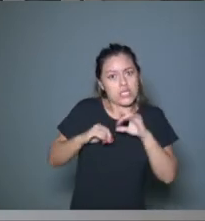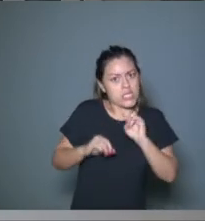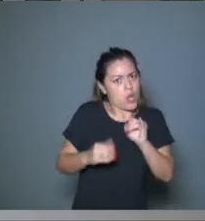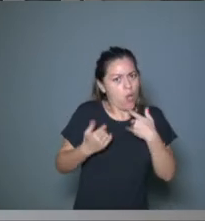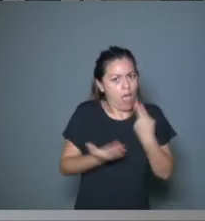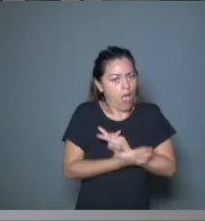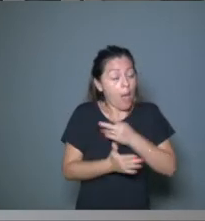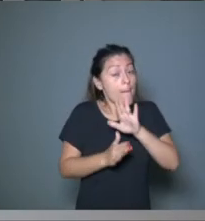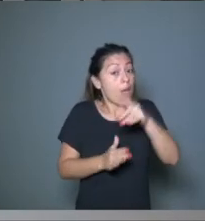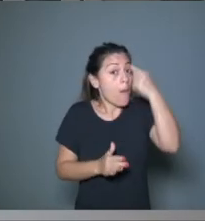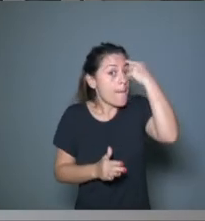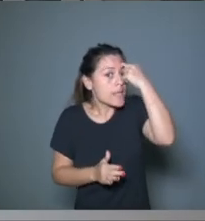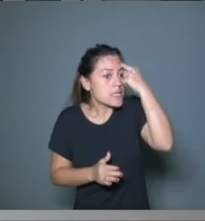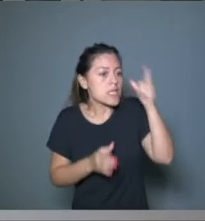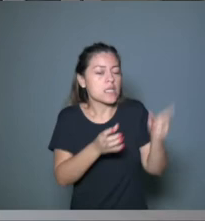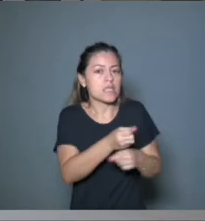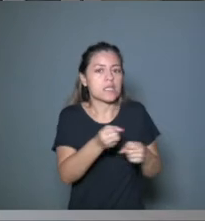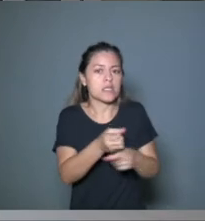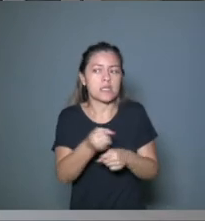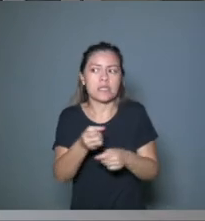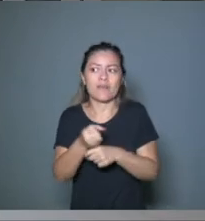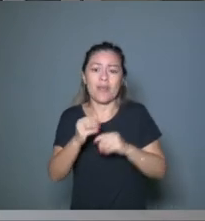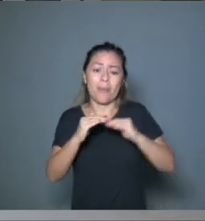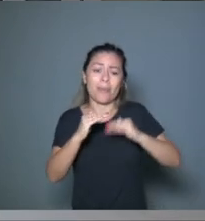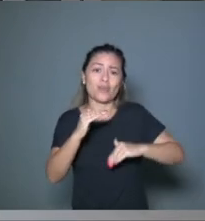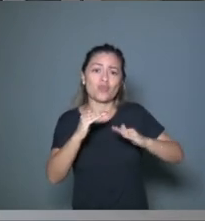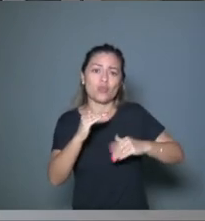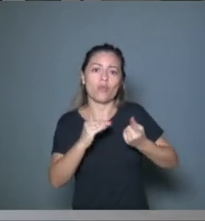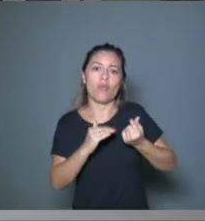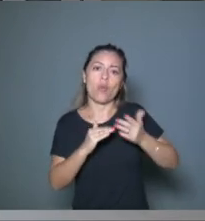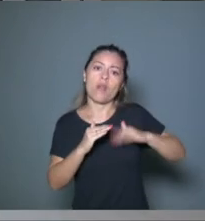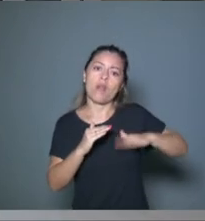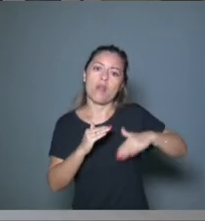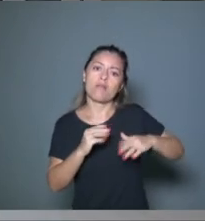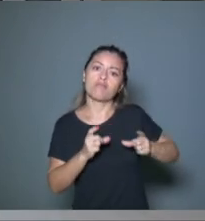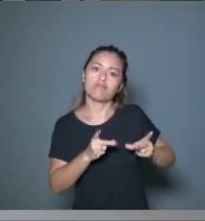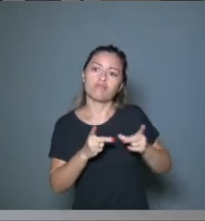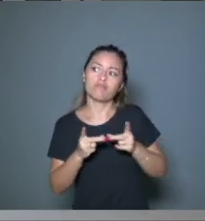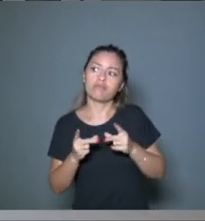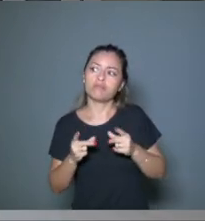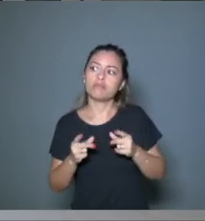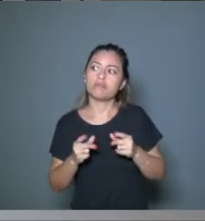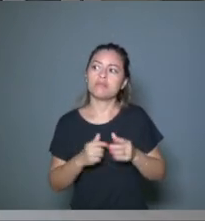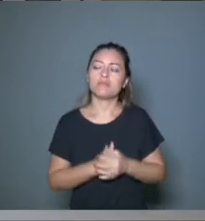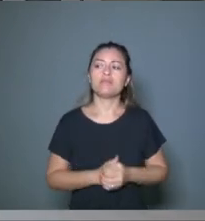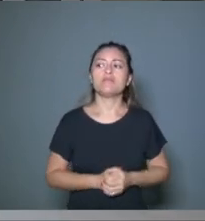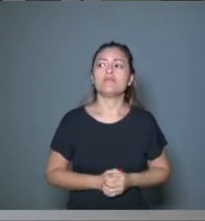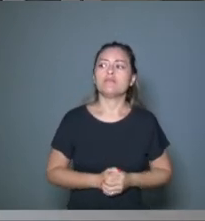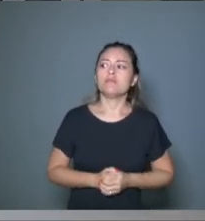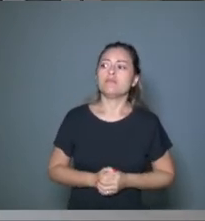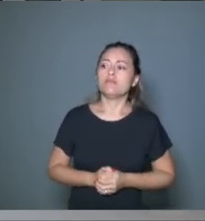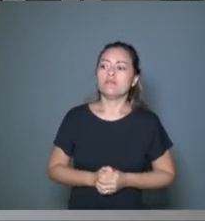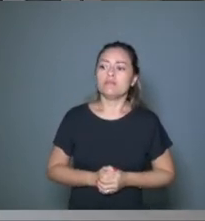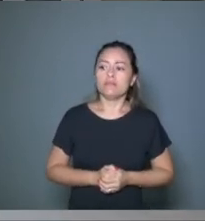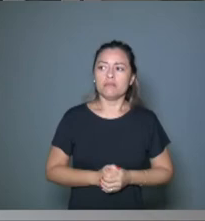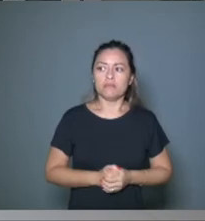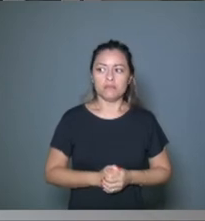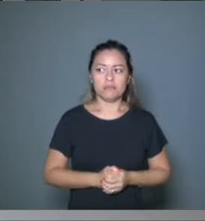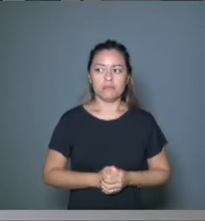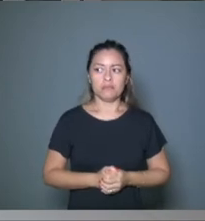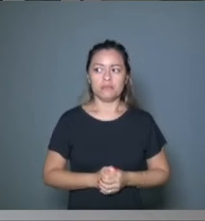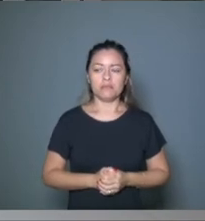next season, correct me if I'm wrong, but 2021, when you look at costs. Oh, it's a given, all